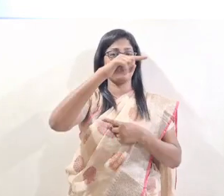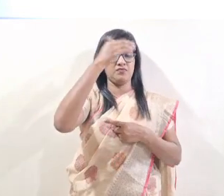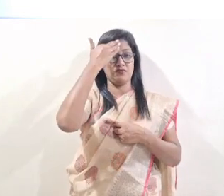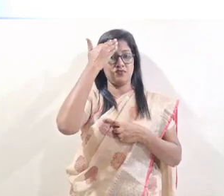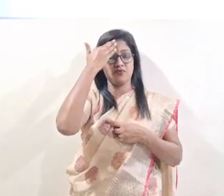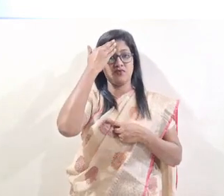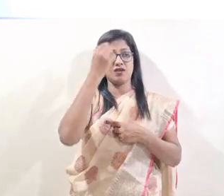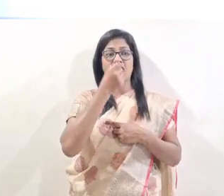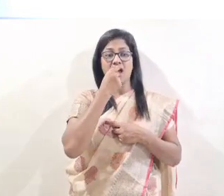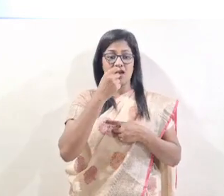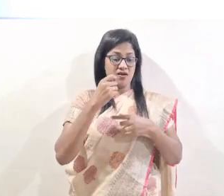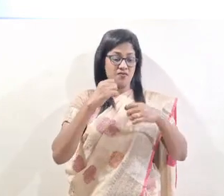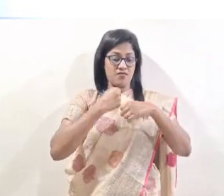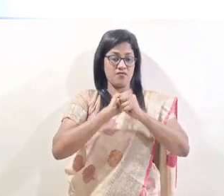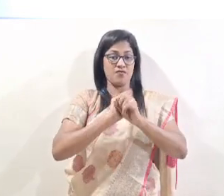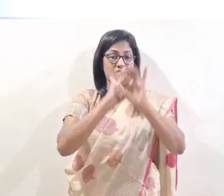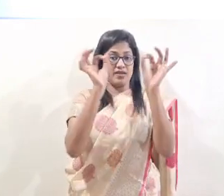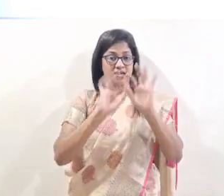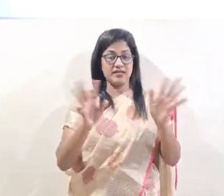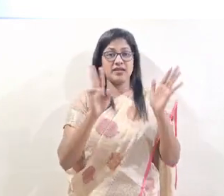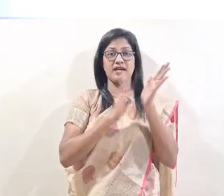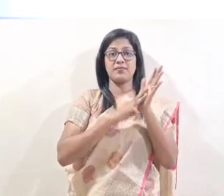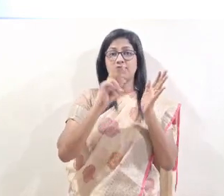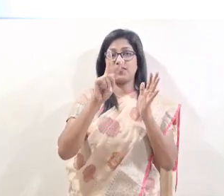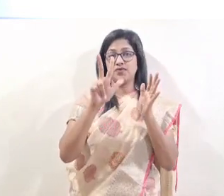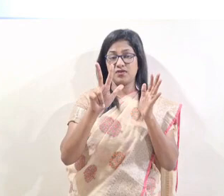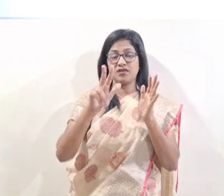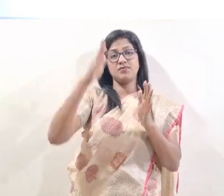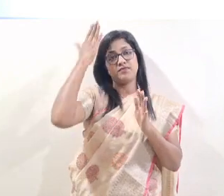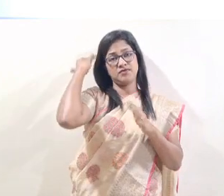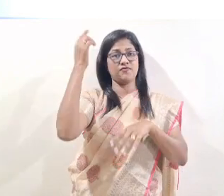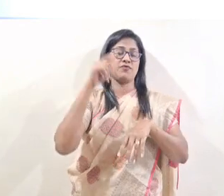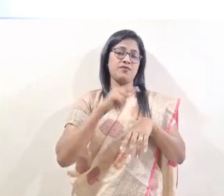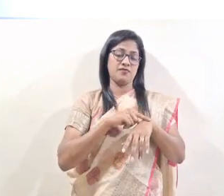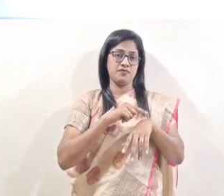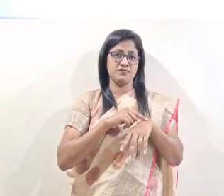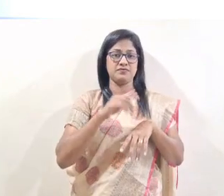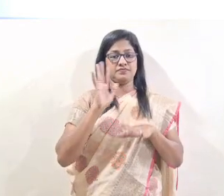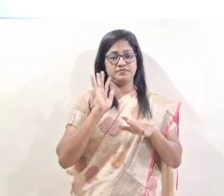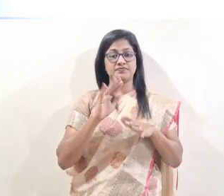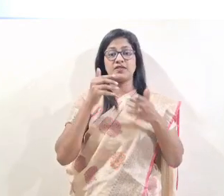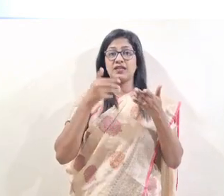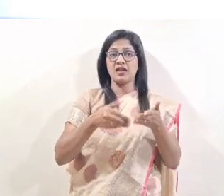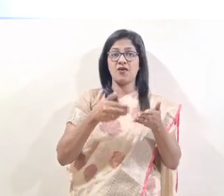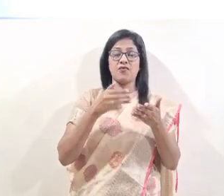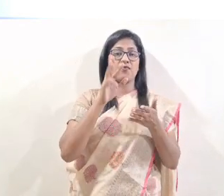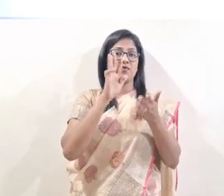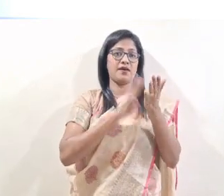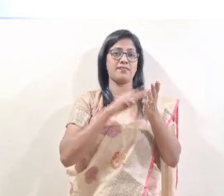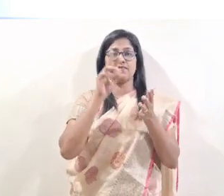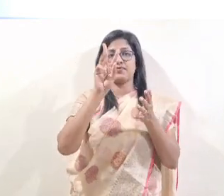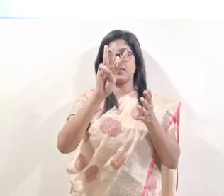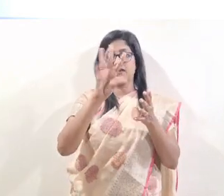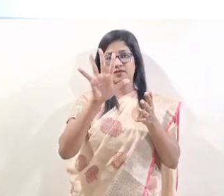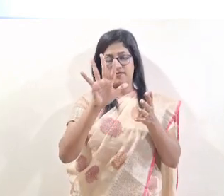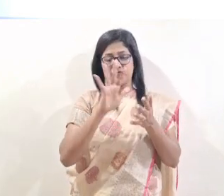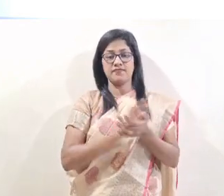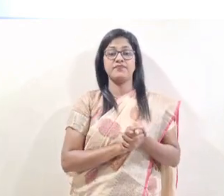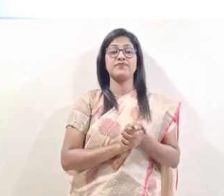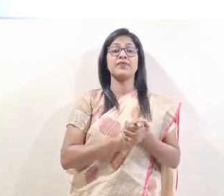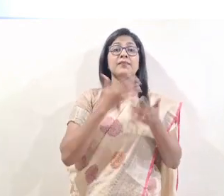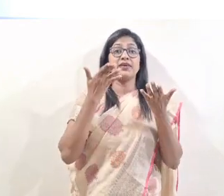concrete availability was only M20 at that point of time. Now with M35 we have. Even